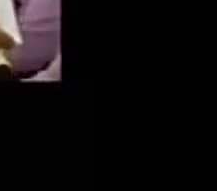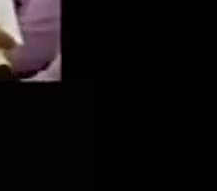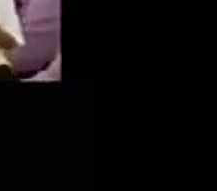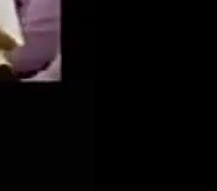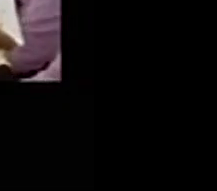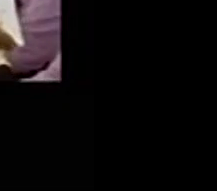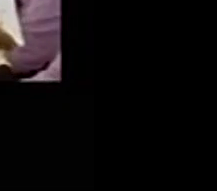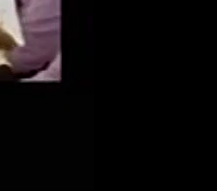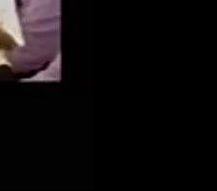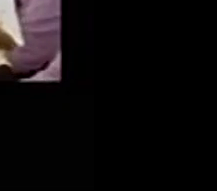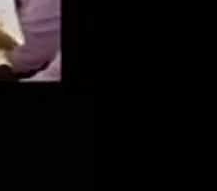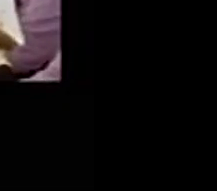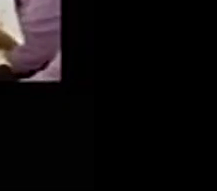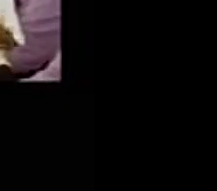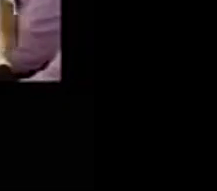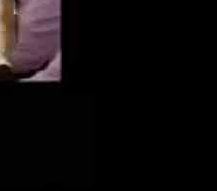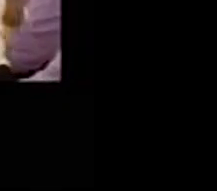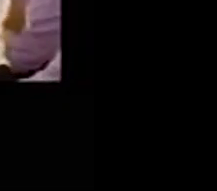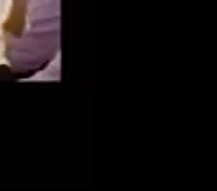breakthrough.